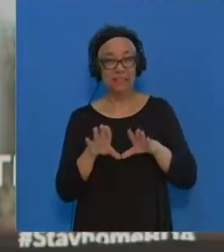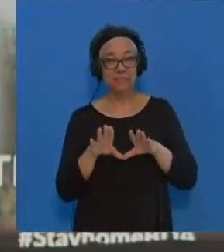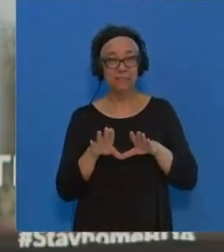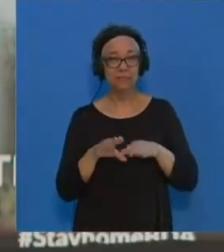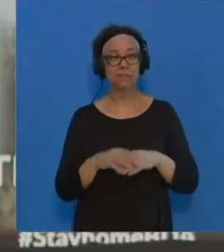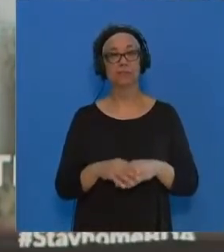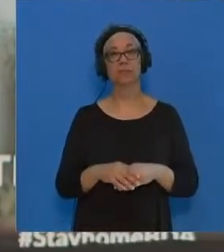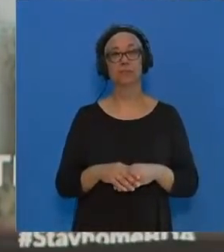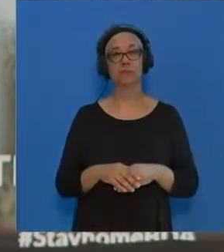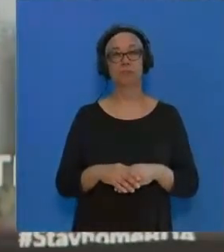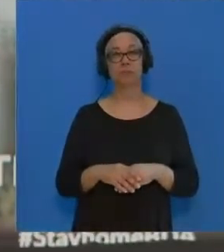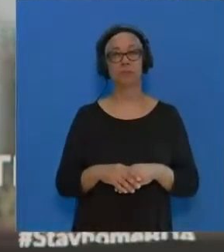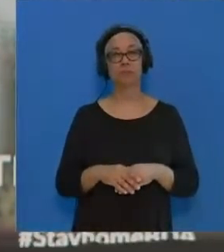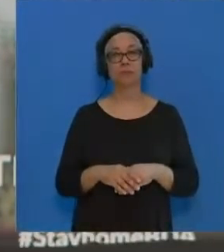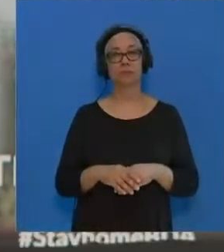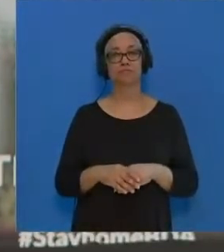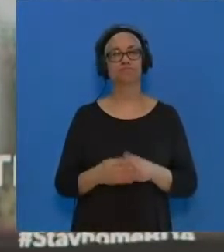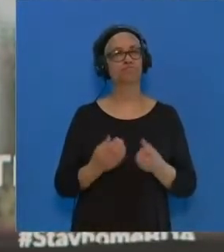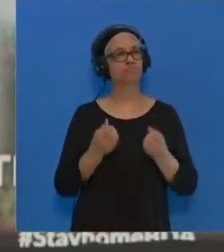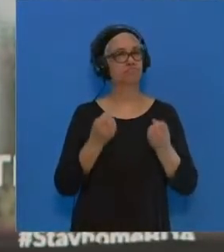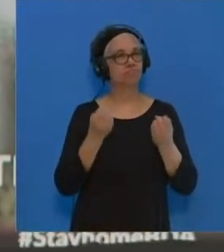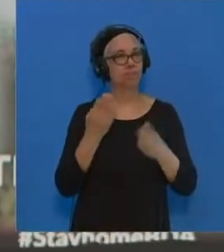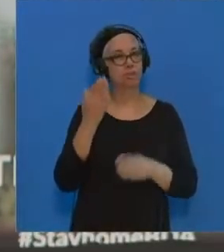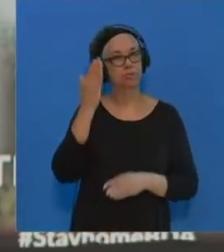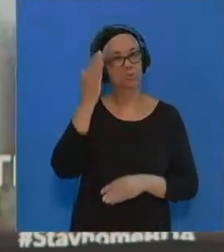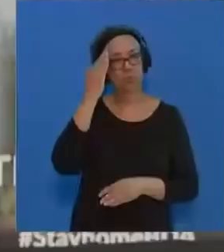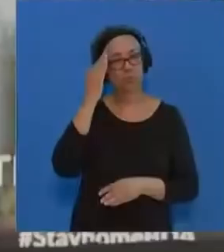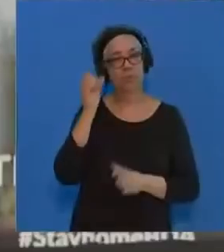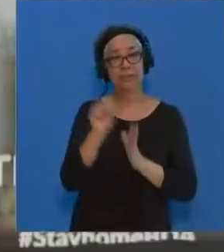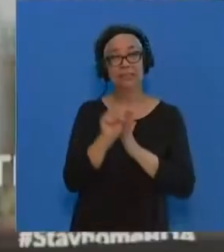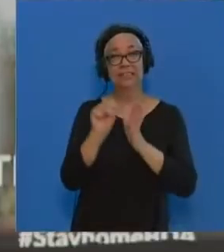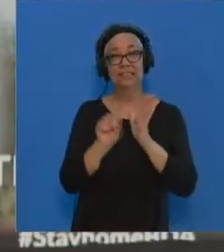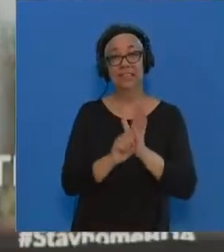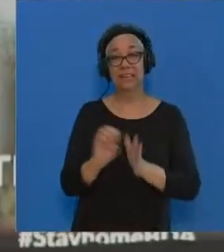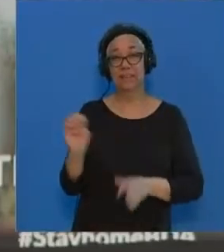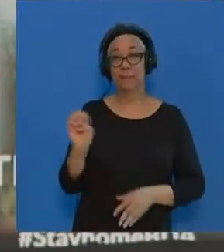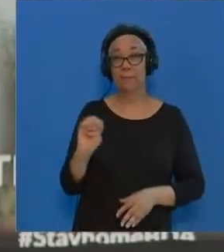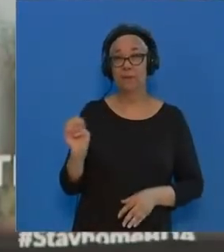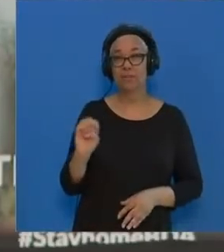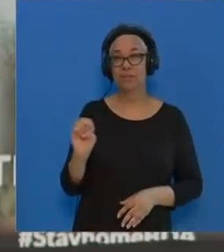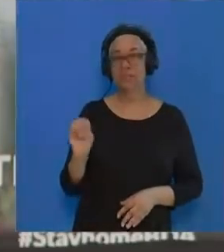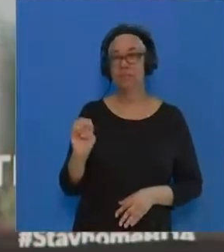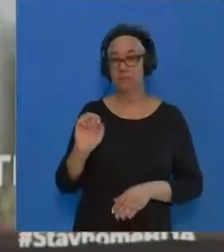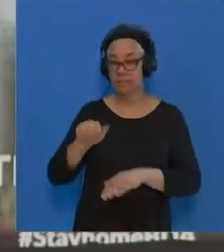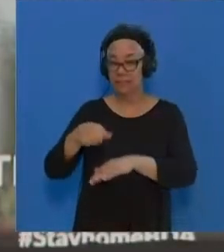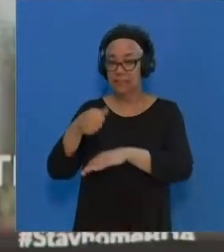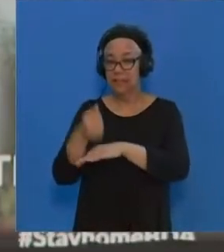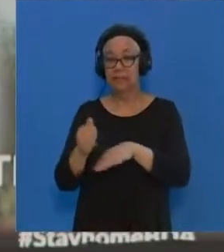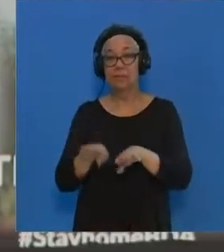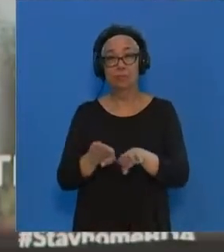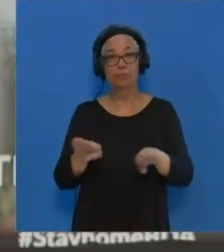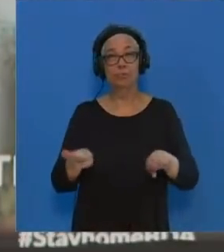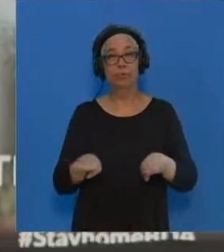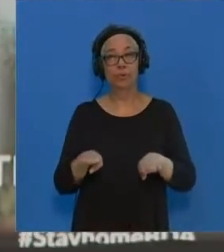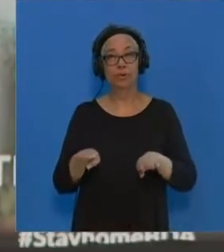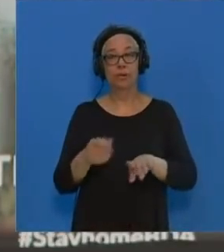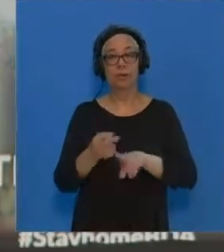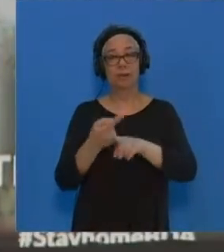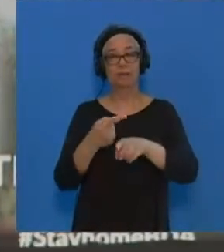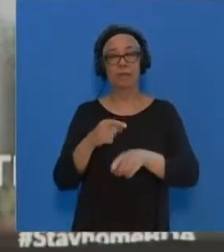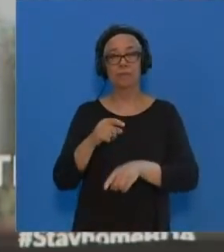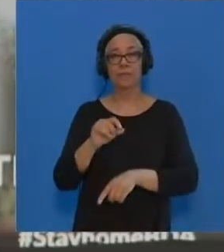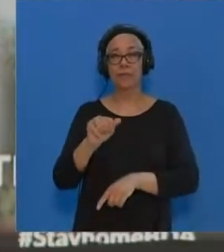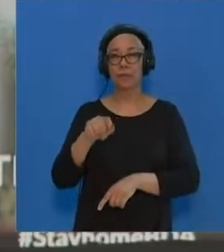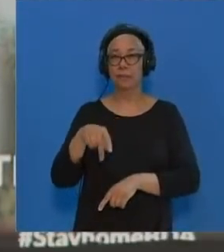As most would be aware, the state of emergency that has been in place in Bermuda since the 1st of